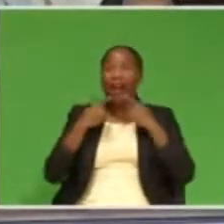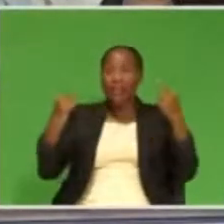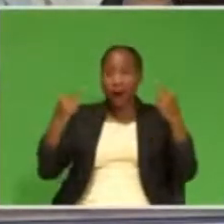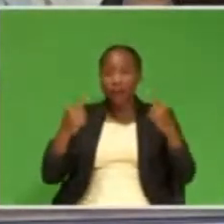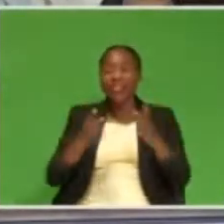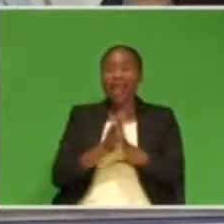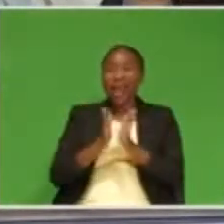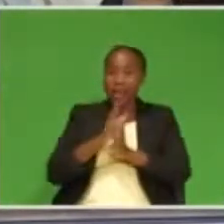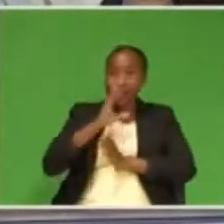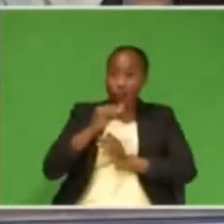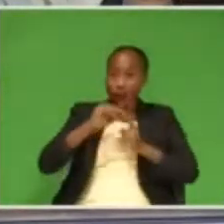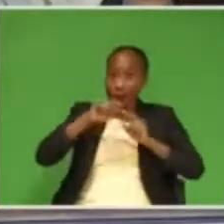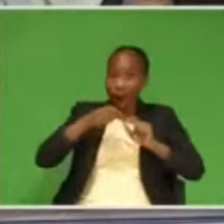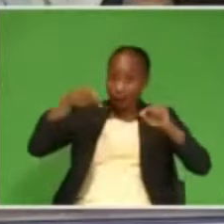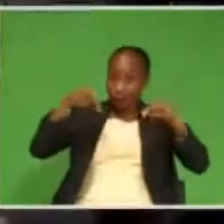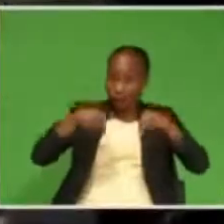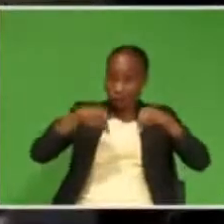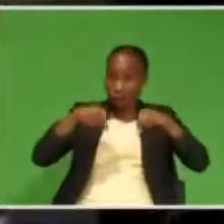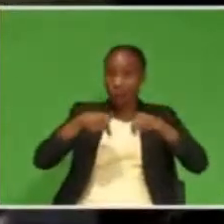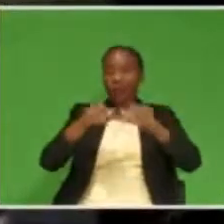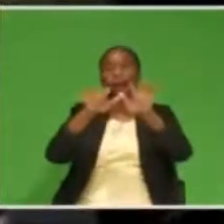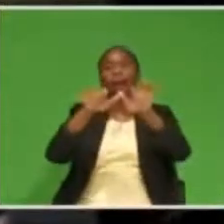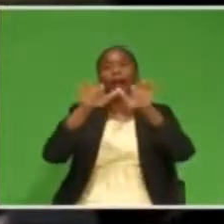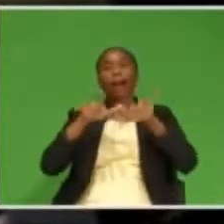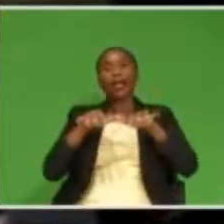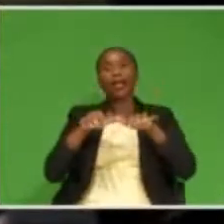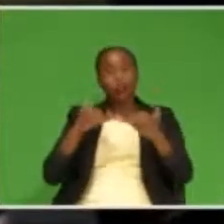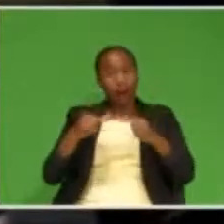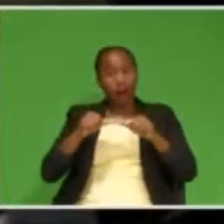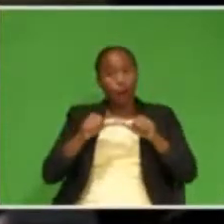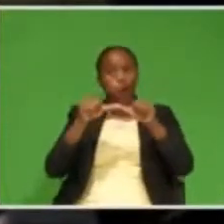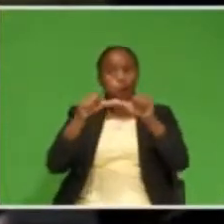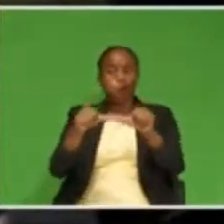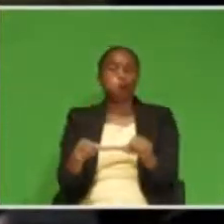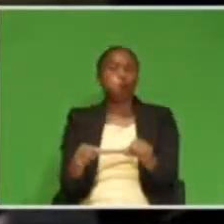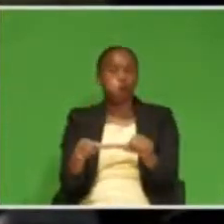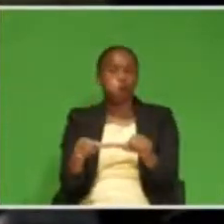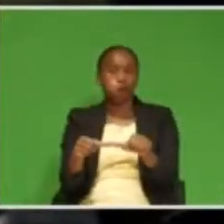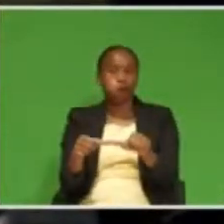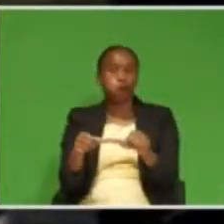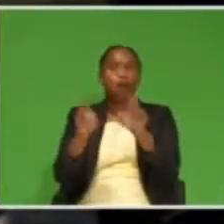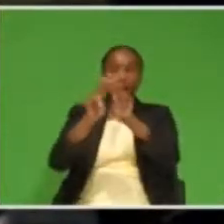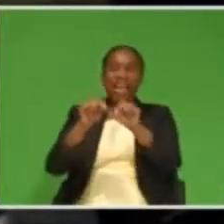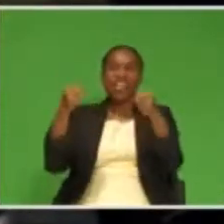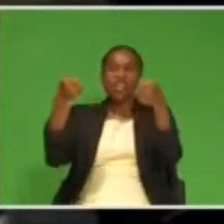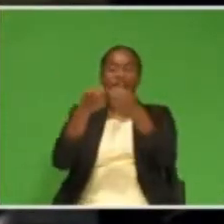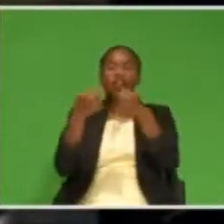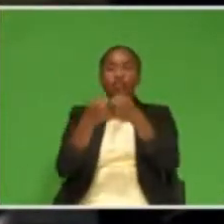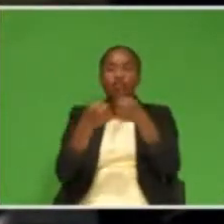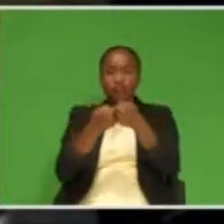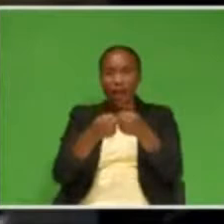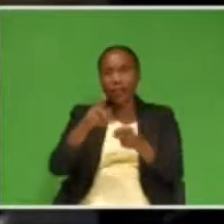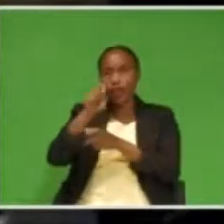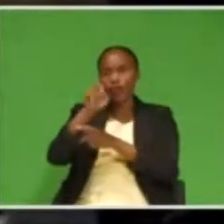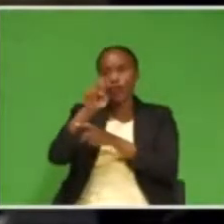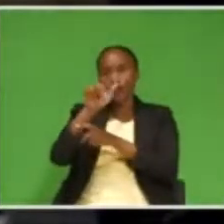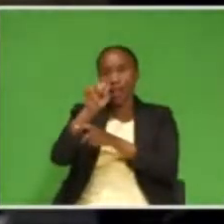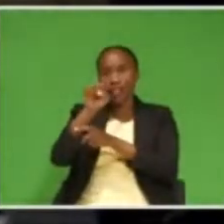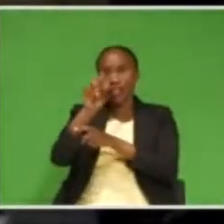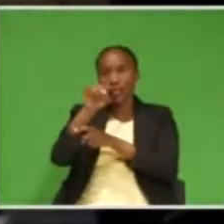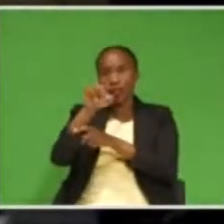here in this parliament is proceeding, and the National Transmission Company will soon